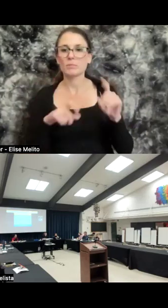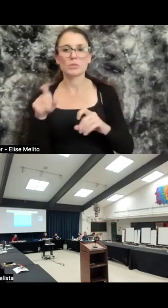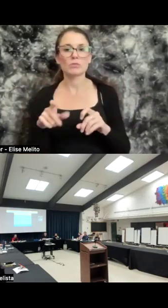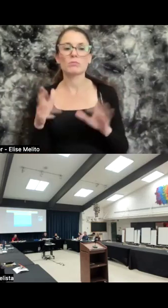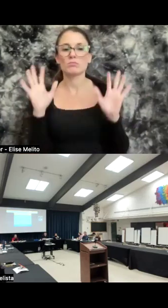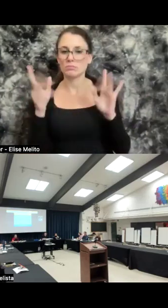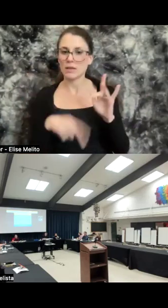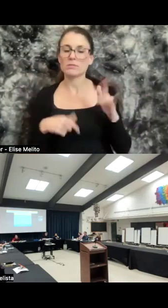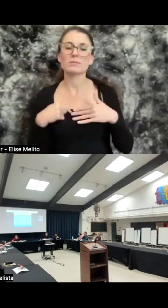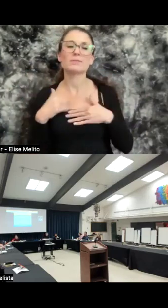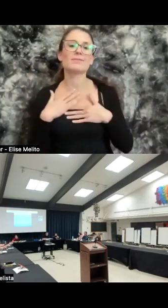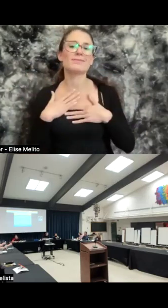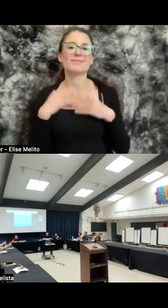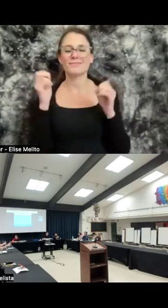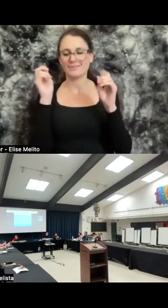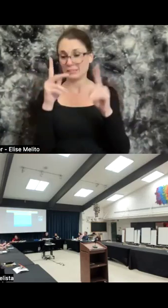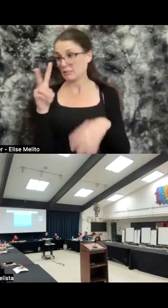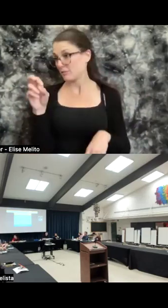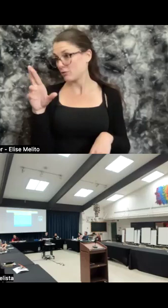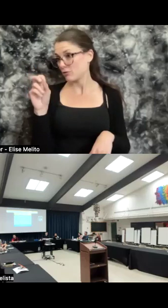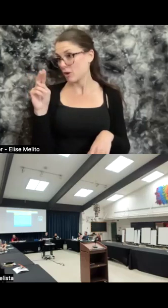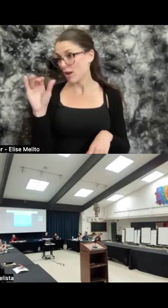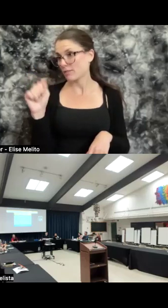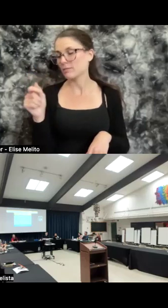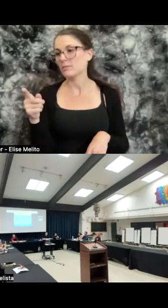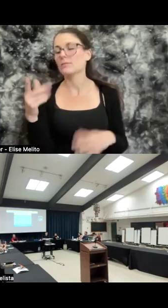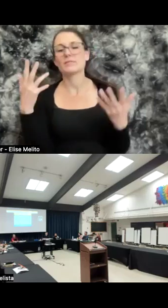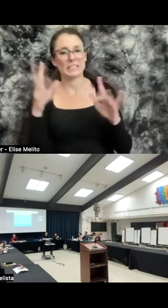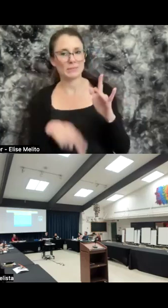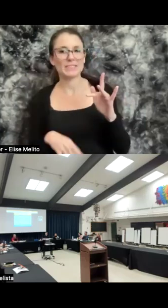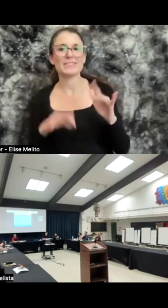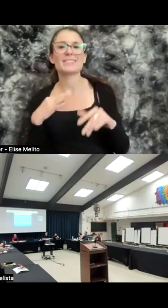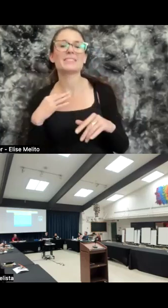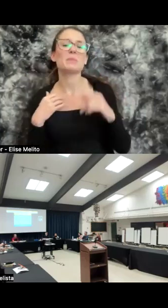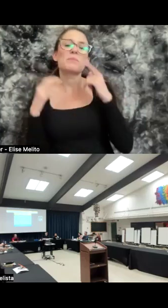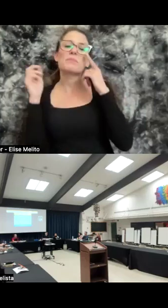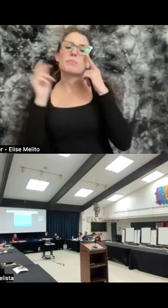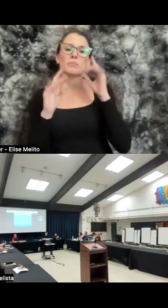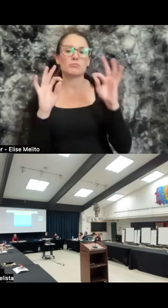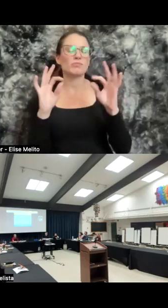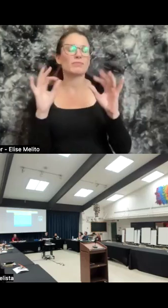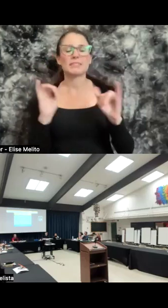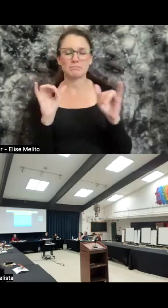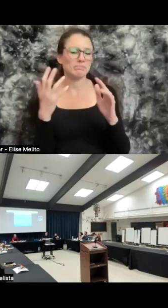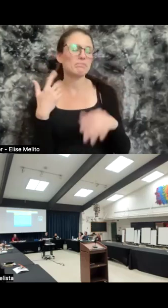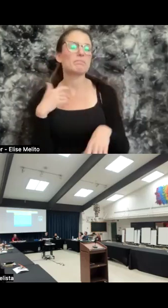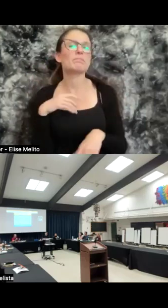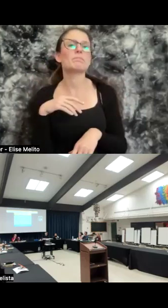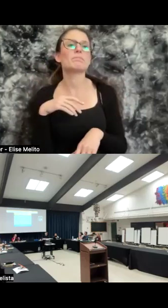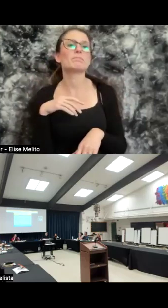pass. And Veronica? I'll pass. Same, no questions. Yeah.